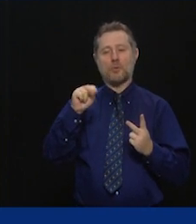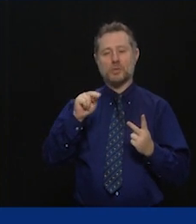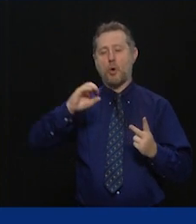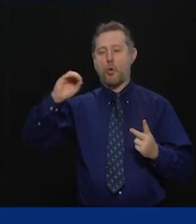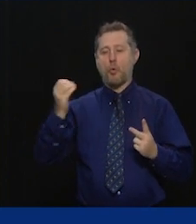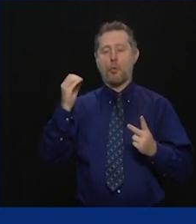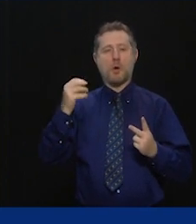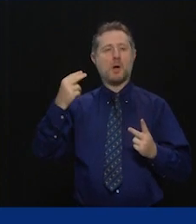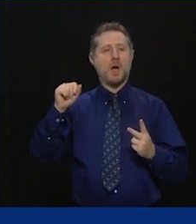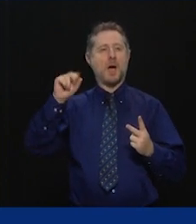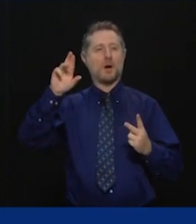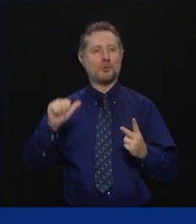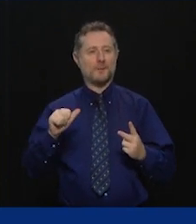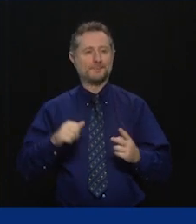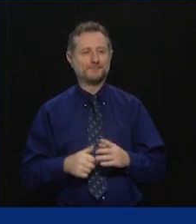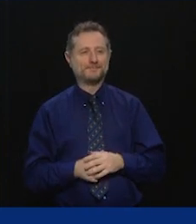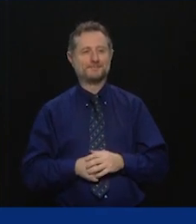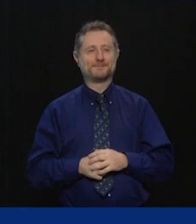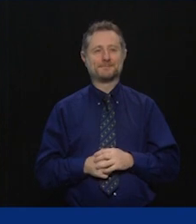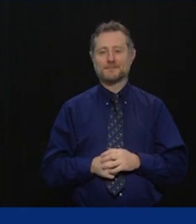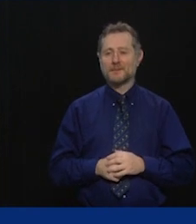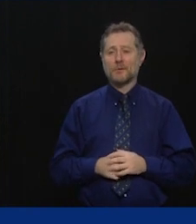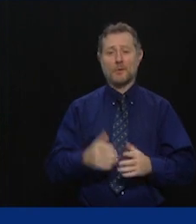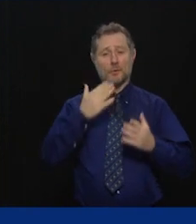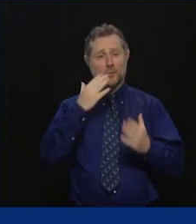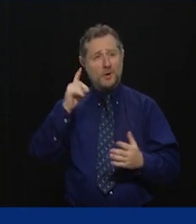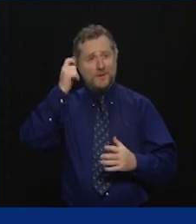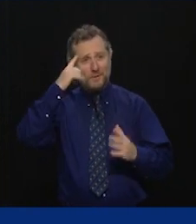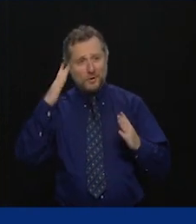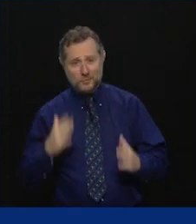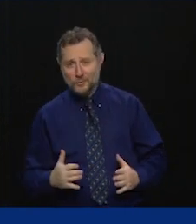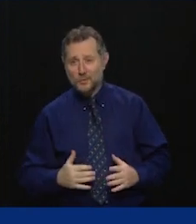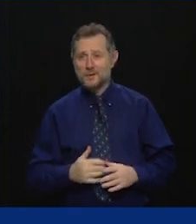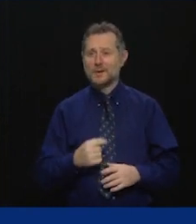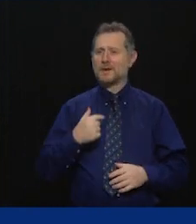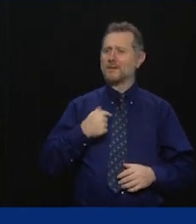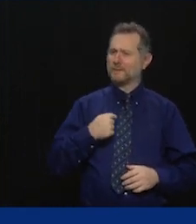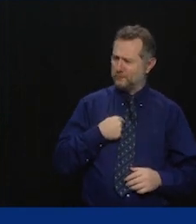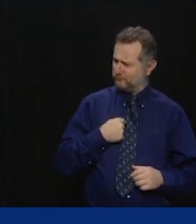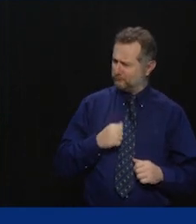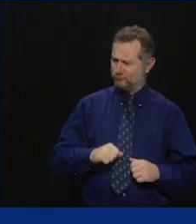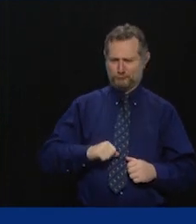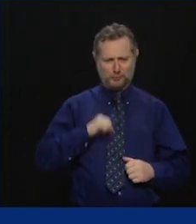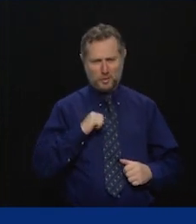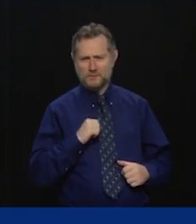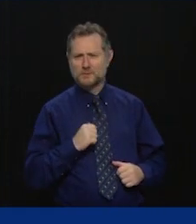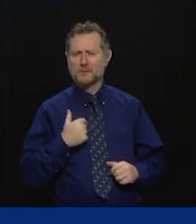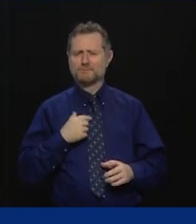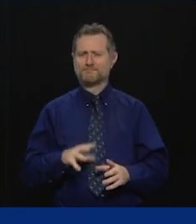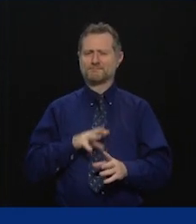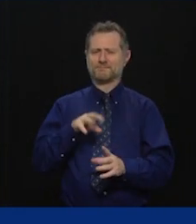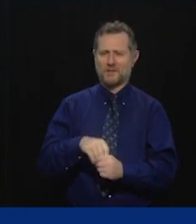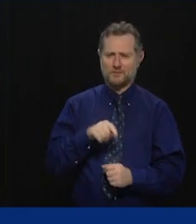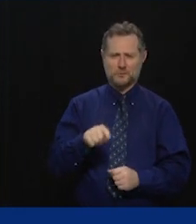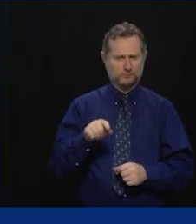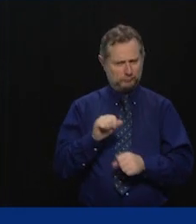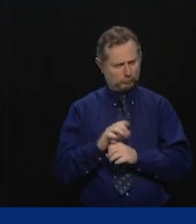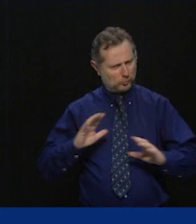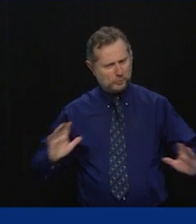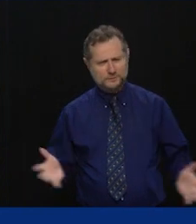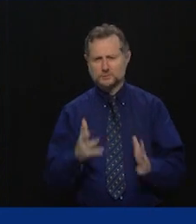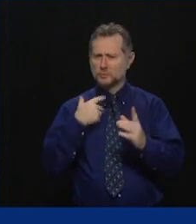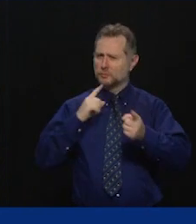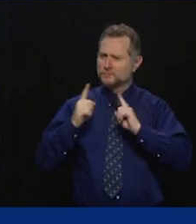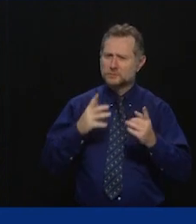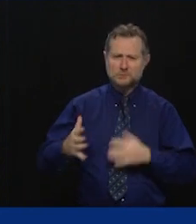Thank you, Governor. Well, we're very proud to be a part of this effort in encouraging folks to get